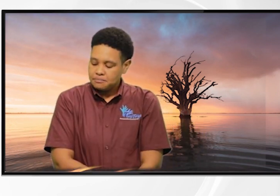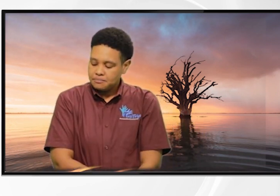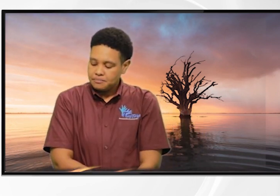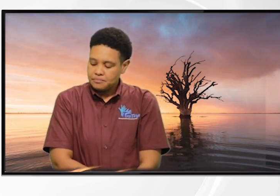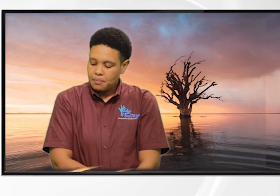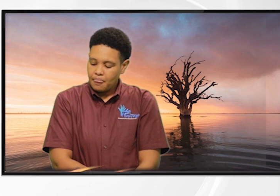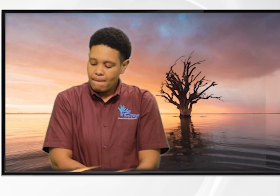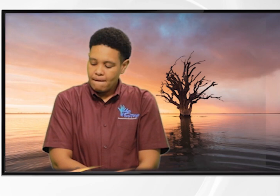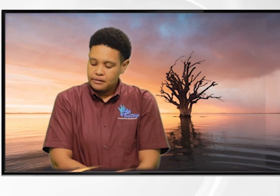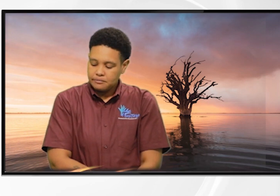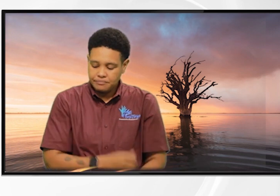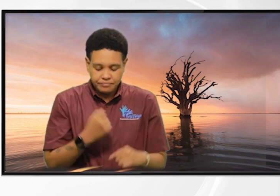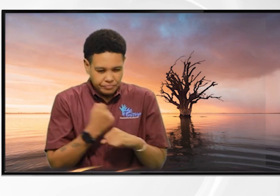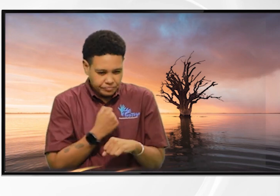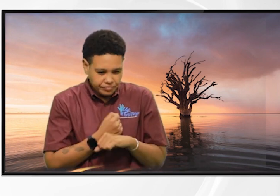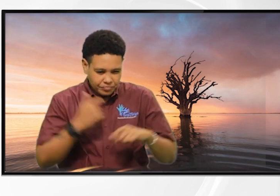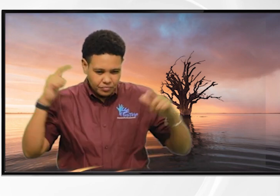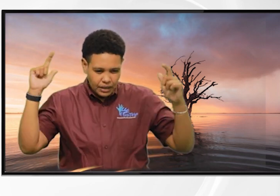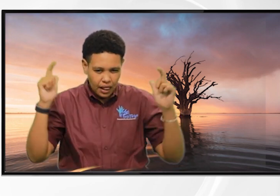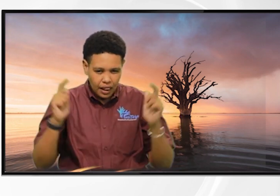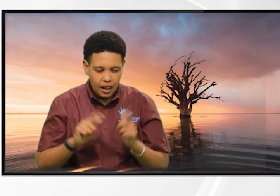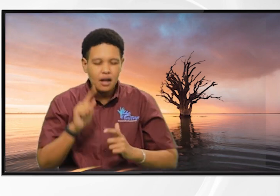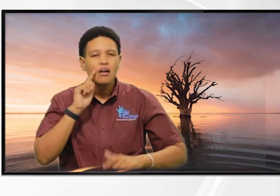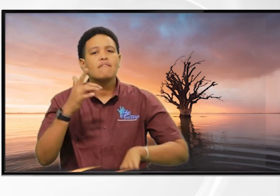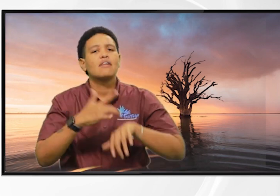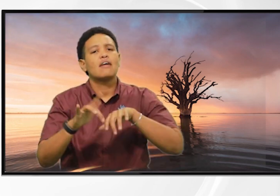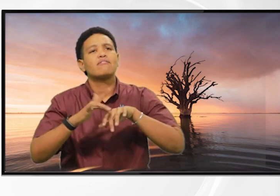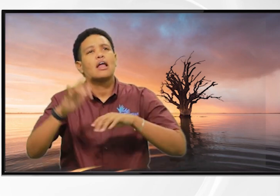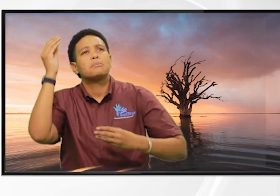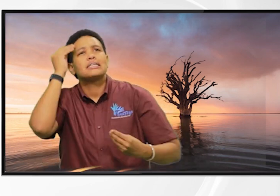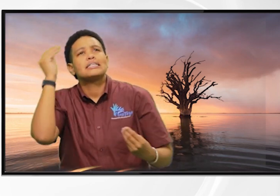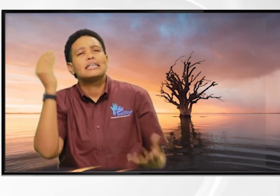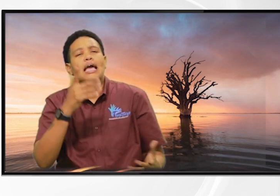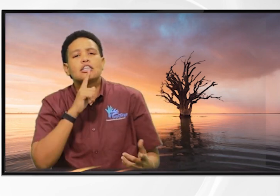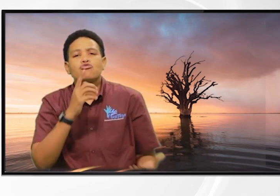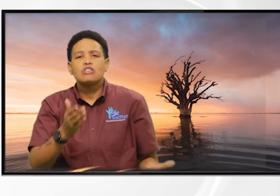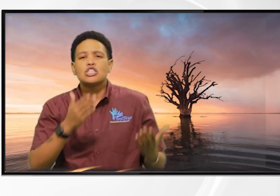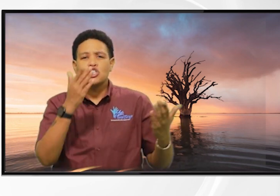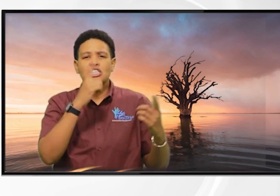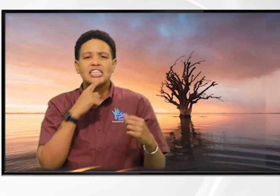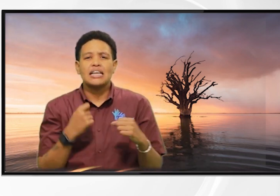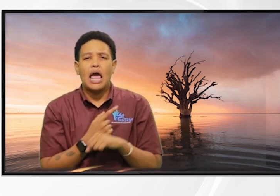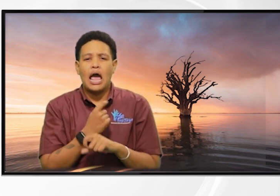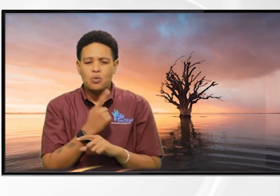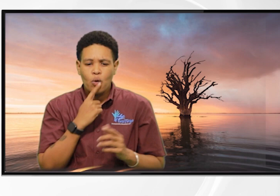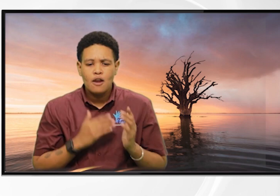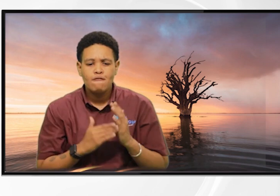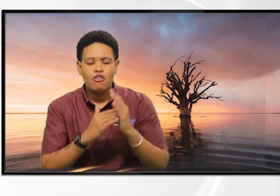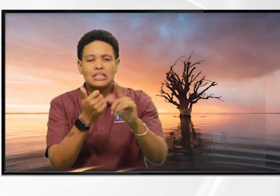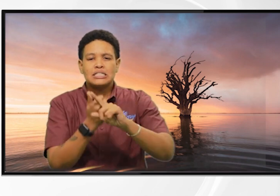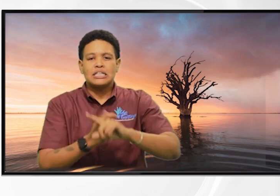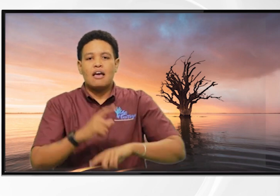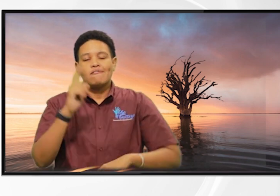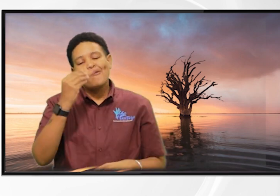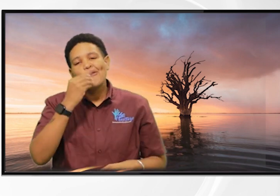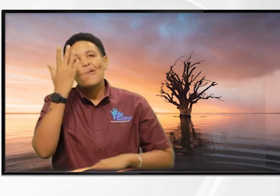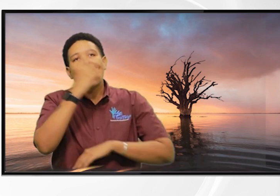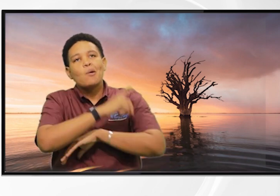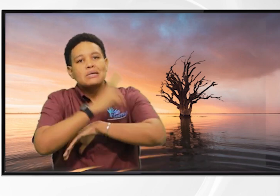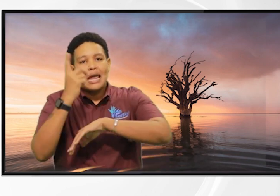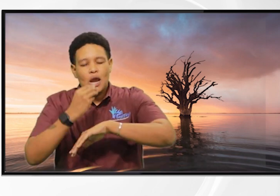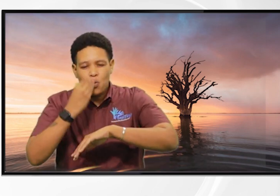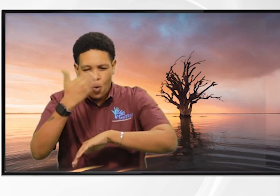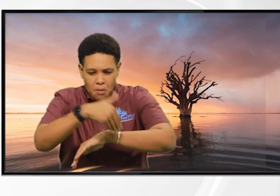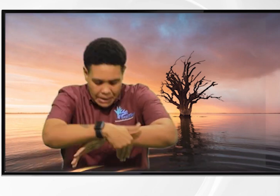Statistical downscaling of available station data suggests that the annual frequency of warm days,